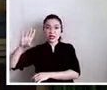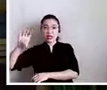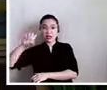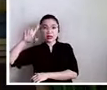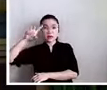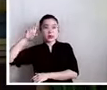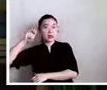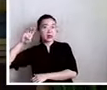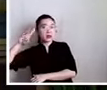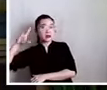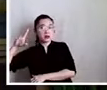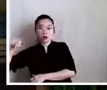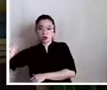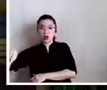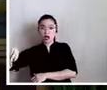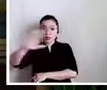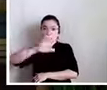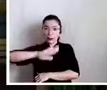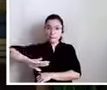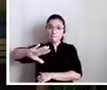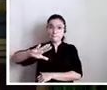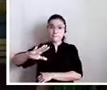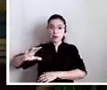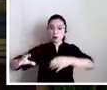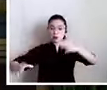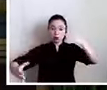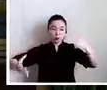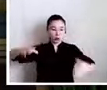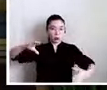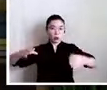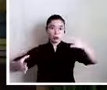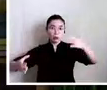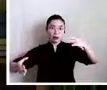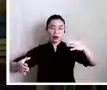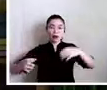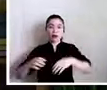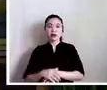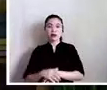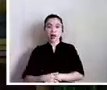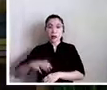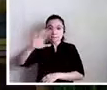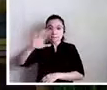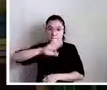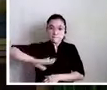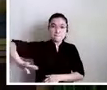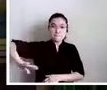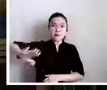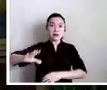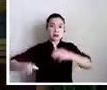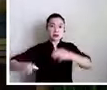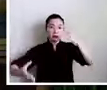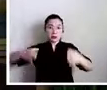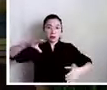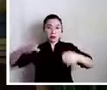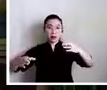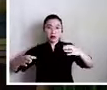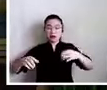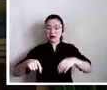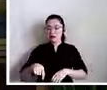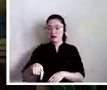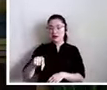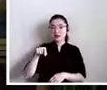sa trabaho sa usa ka demonyo. Diba? Unsay ilang gisulti? By the power of Beelzebul that